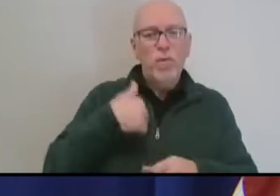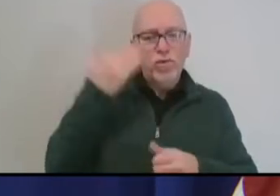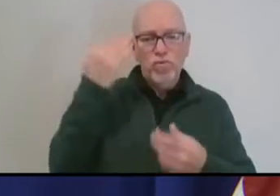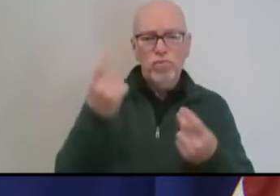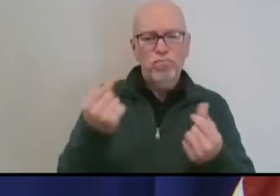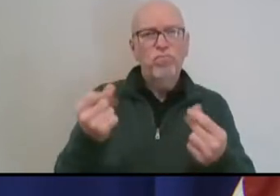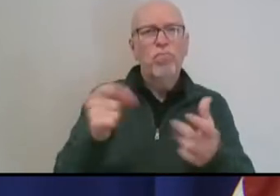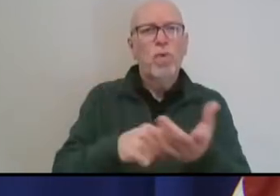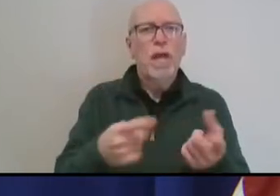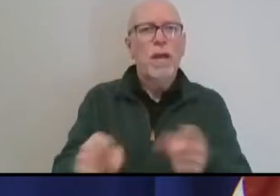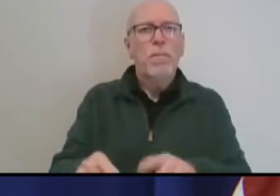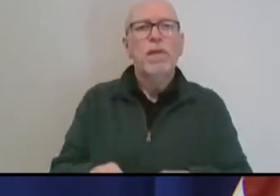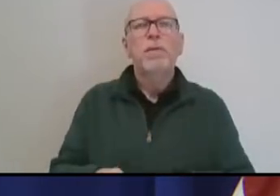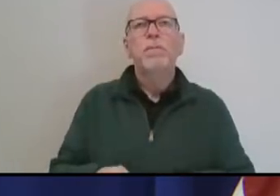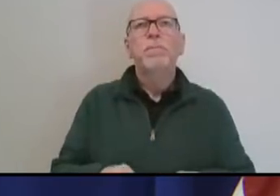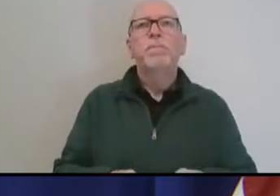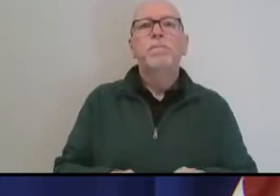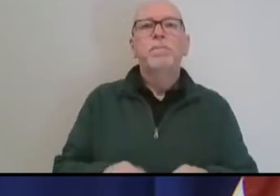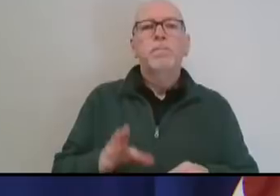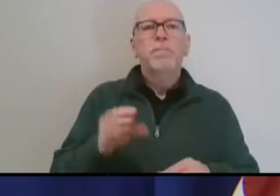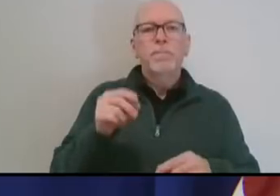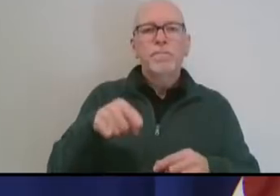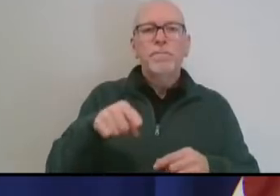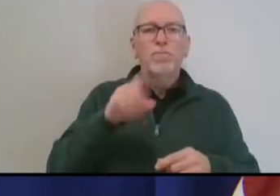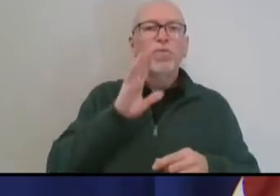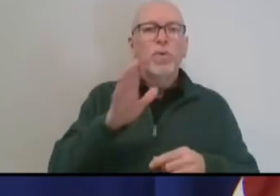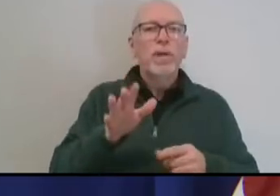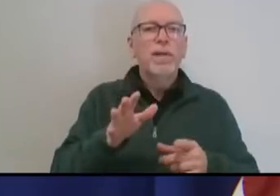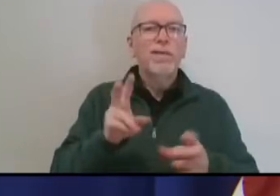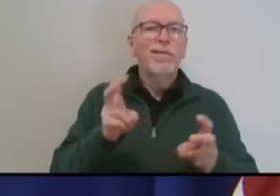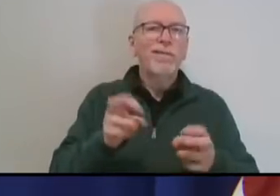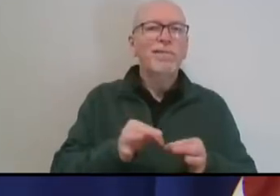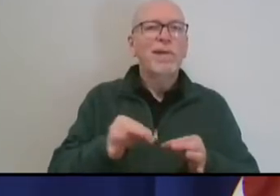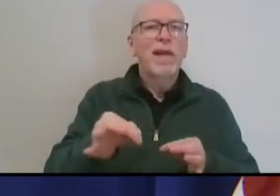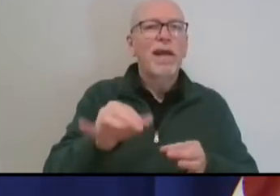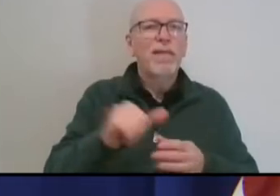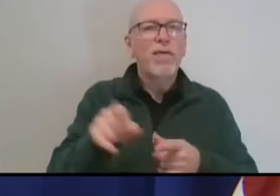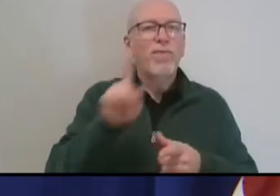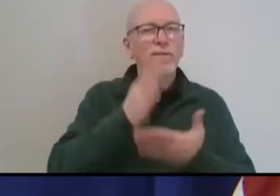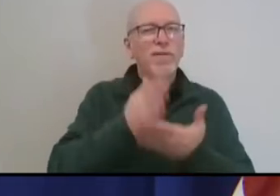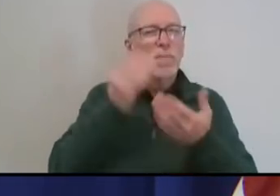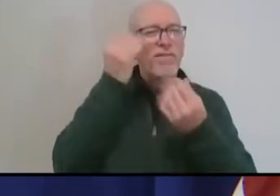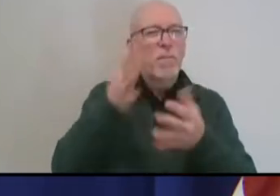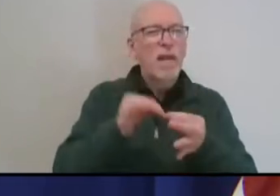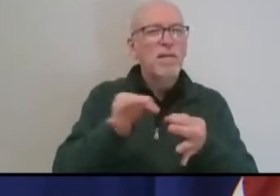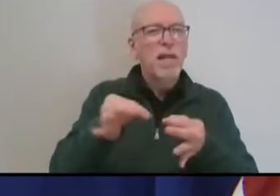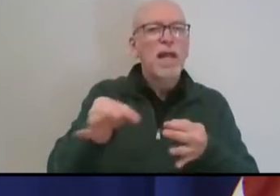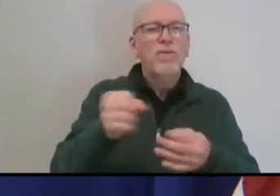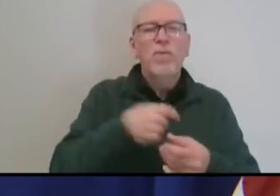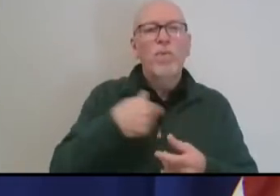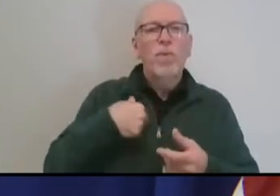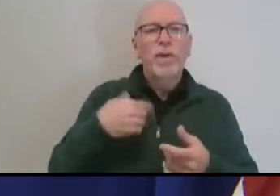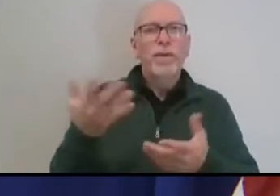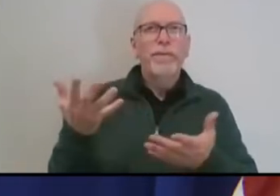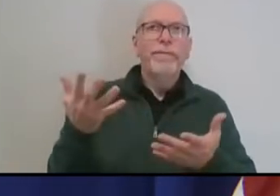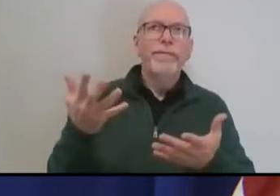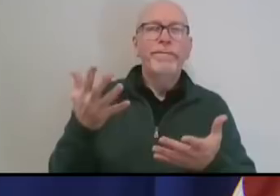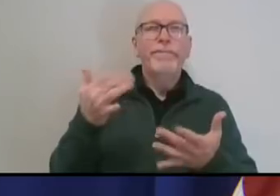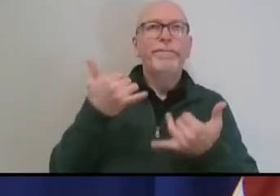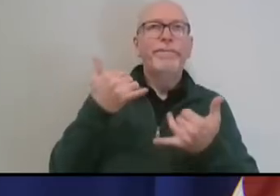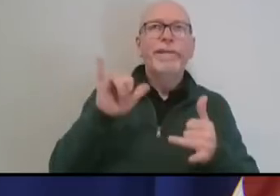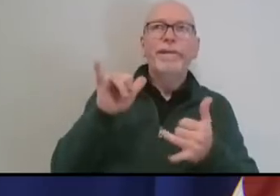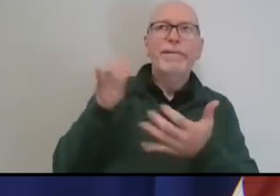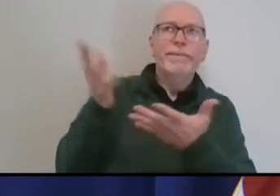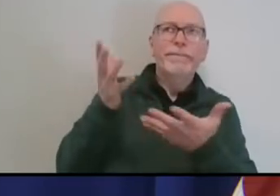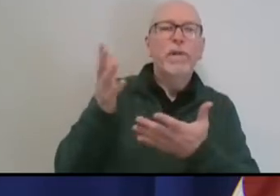And this just delays that. There's some information delay, so we're kind of back in the fog. Now,